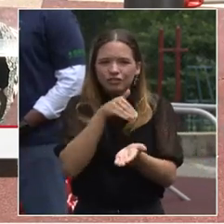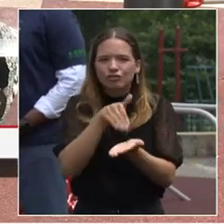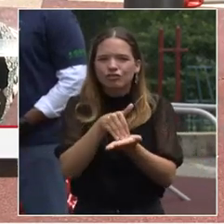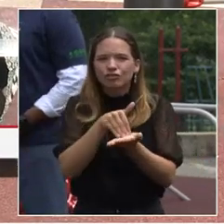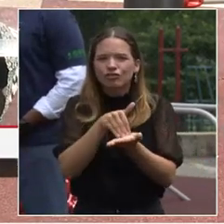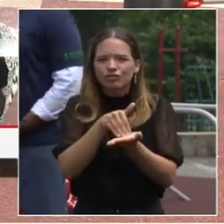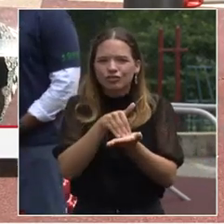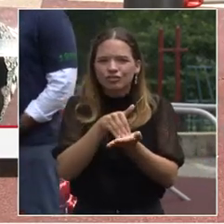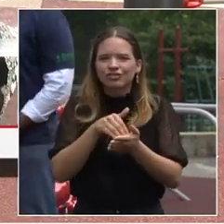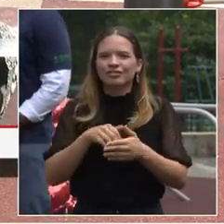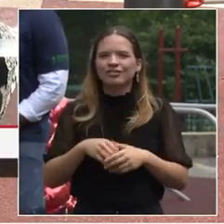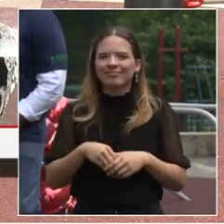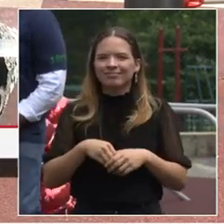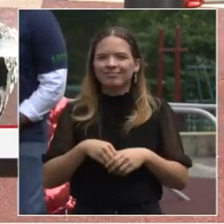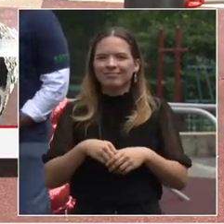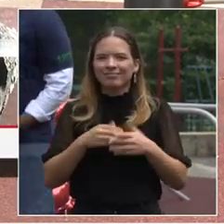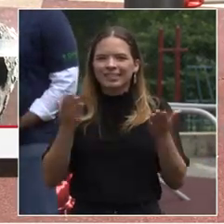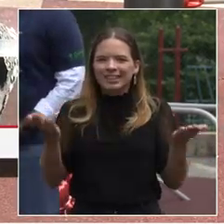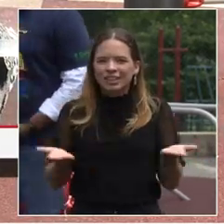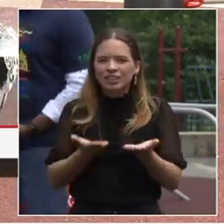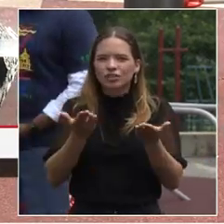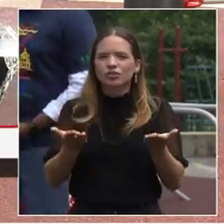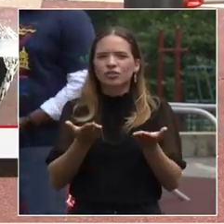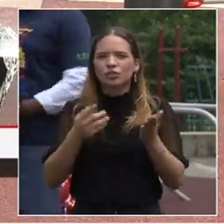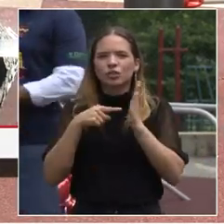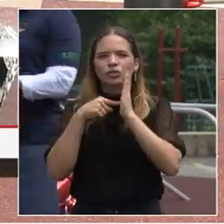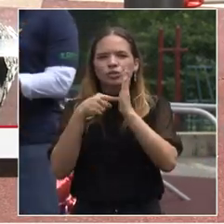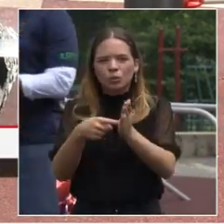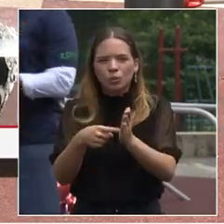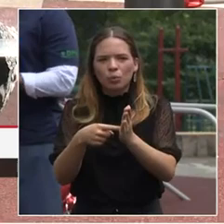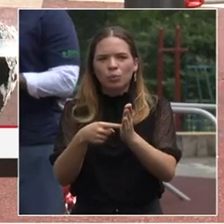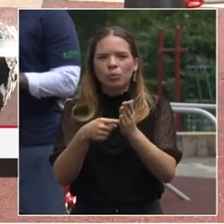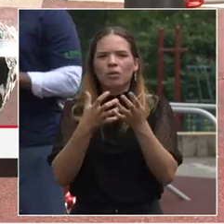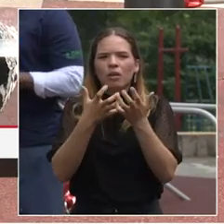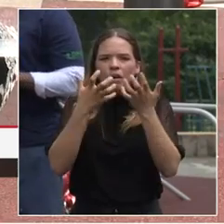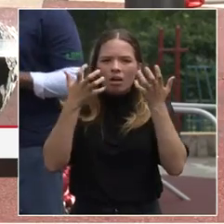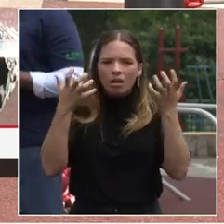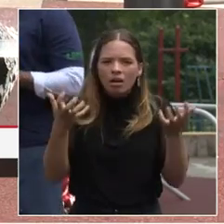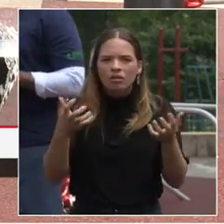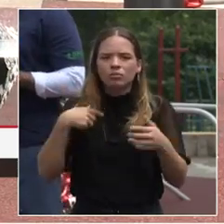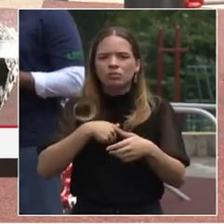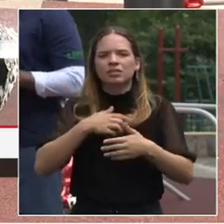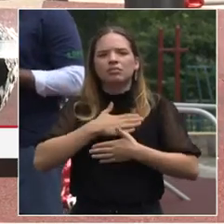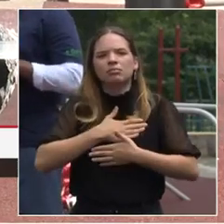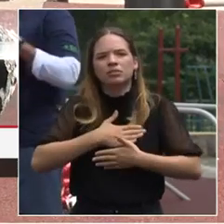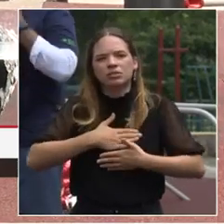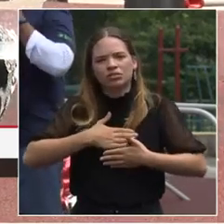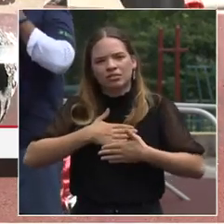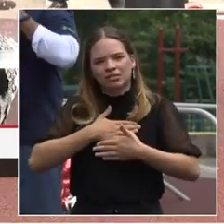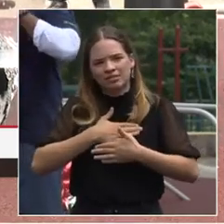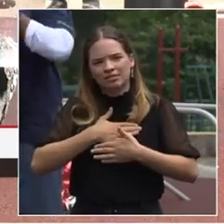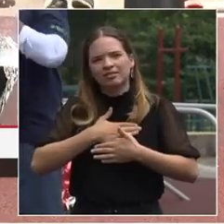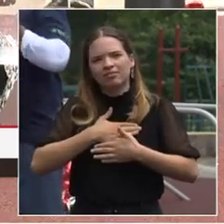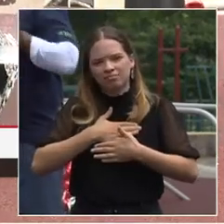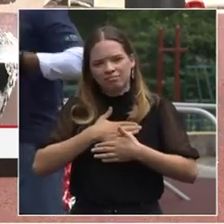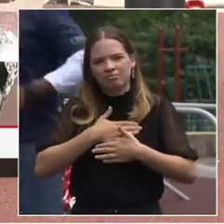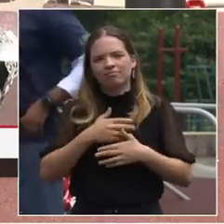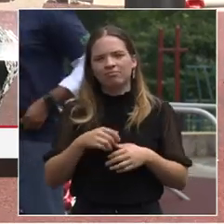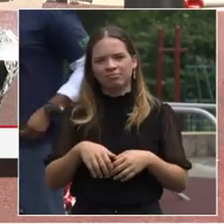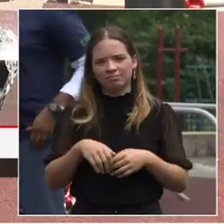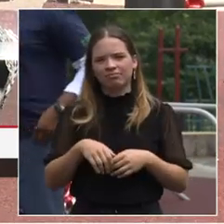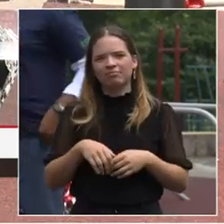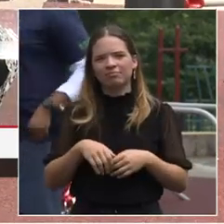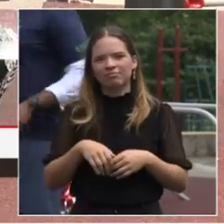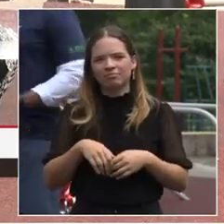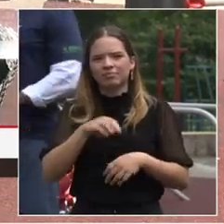are here to show you how much we appreciate the fact that our mayor,